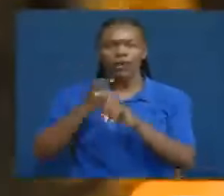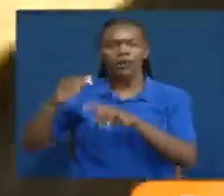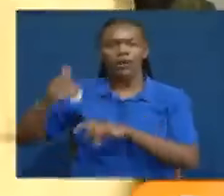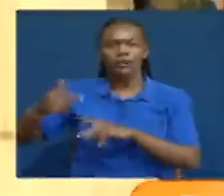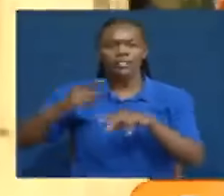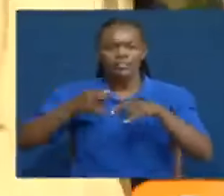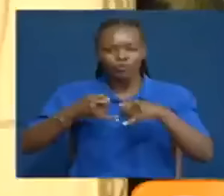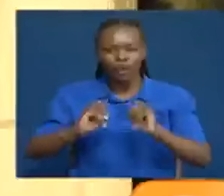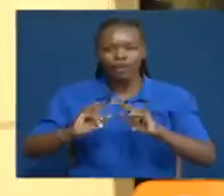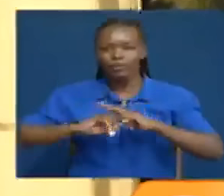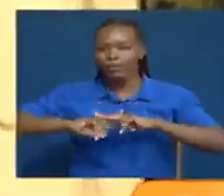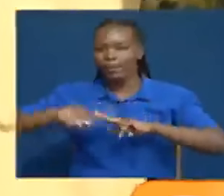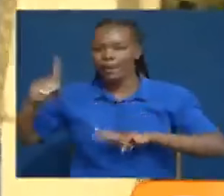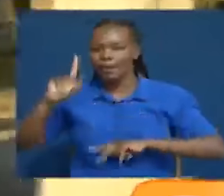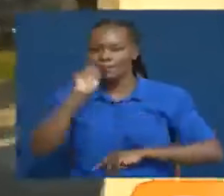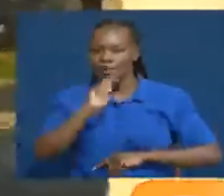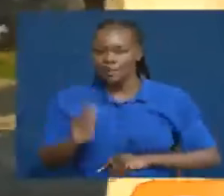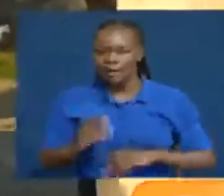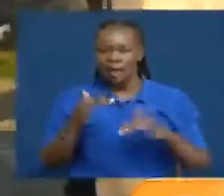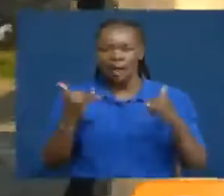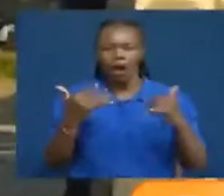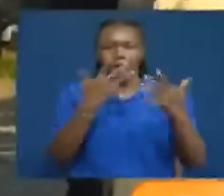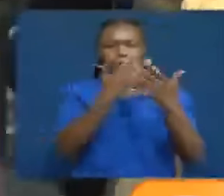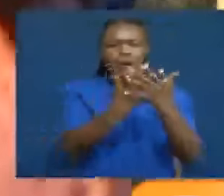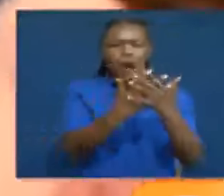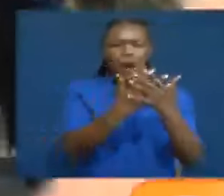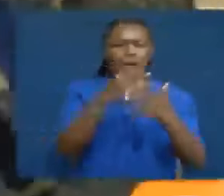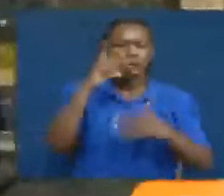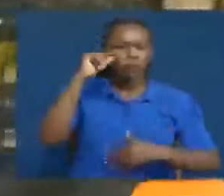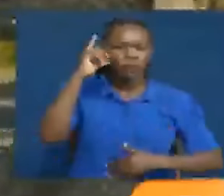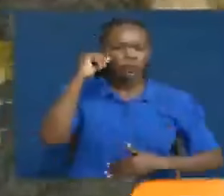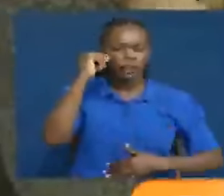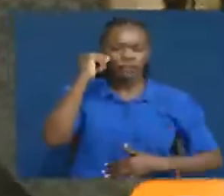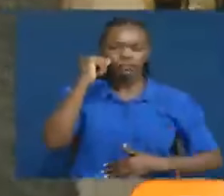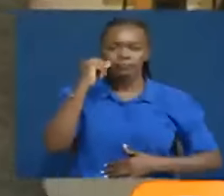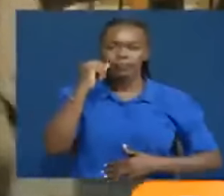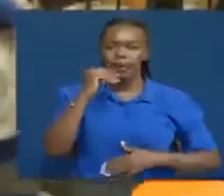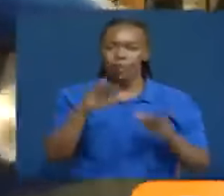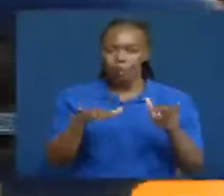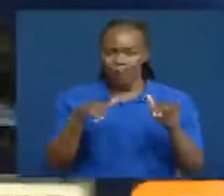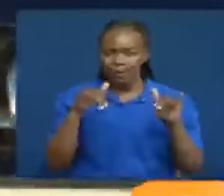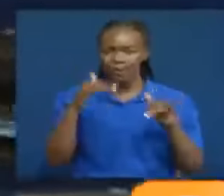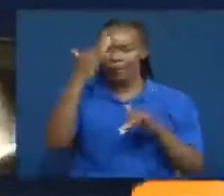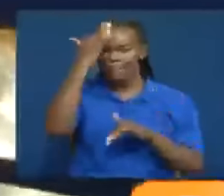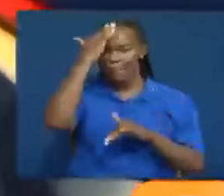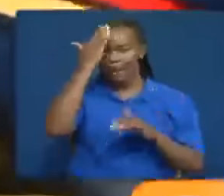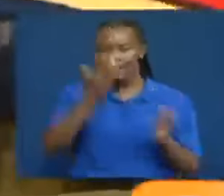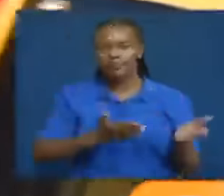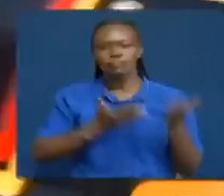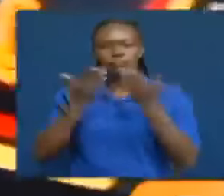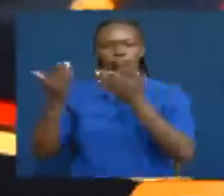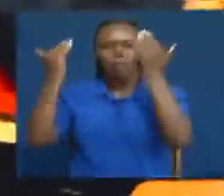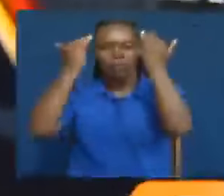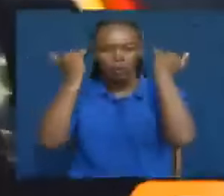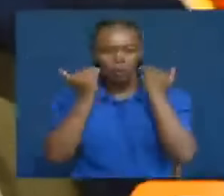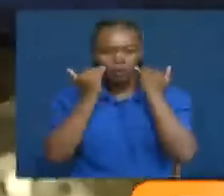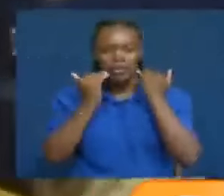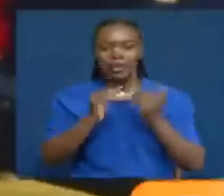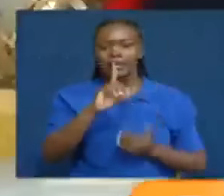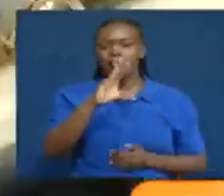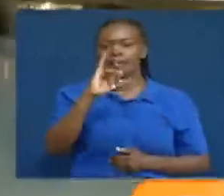Tanzania. He is currently held at a police station in Mombasa, awaited to be arraigned on Monday. Detectives claim Omar